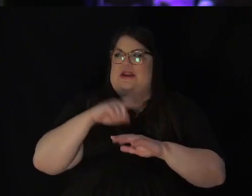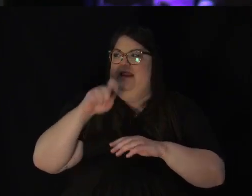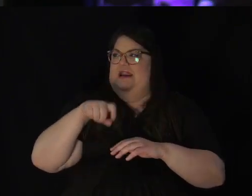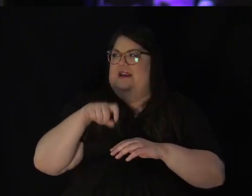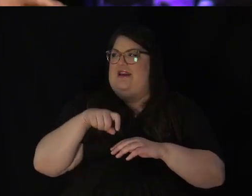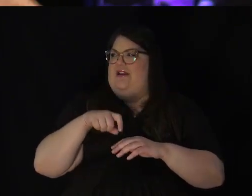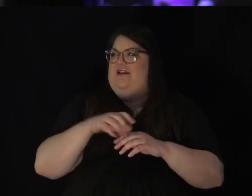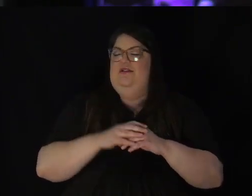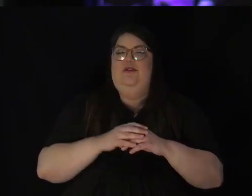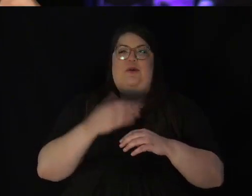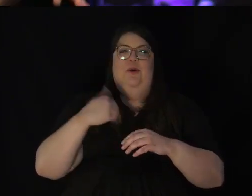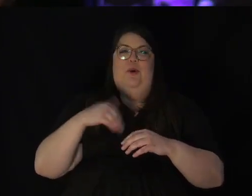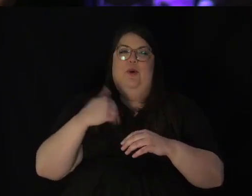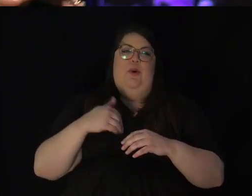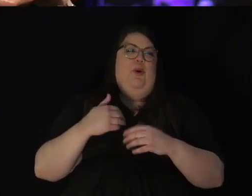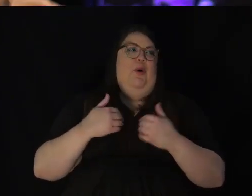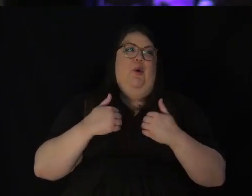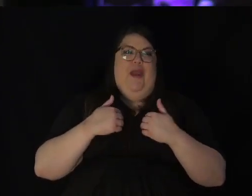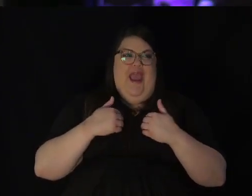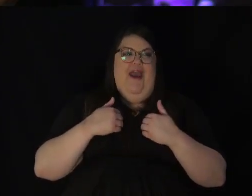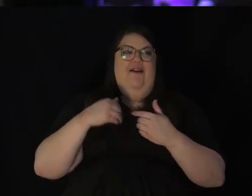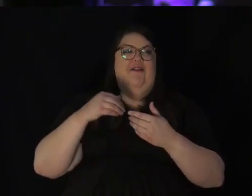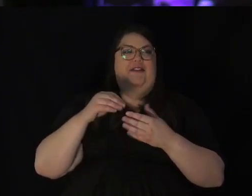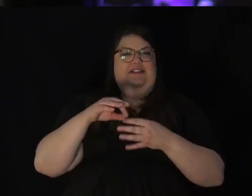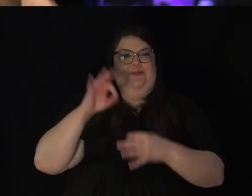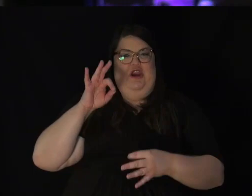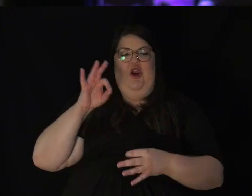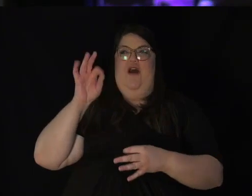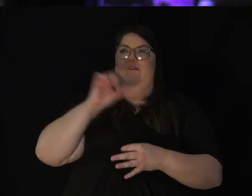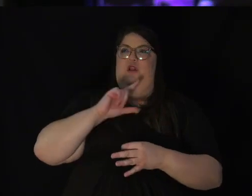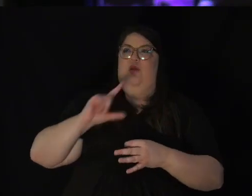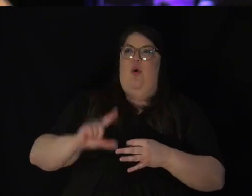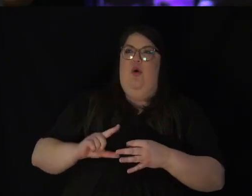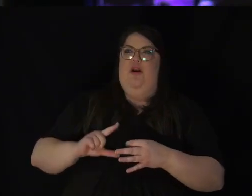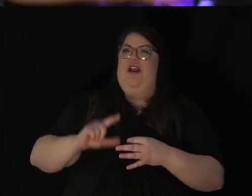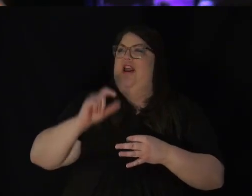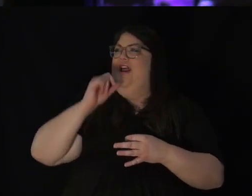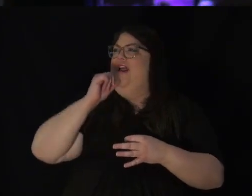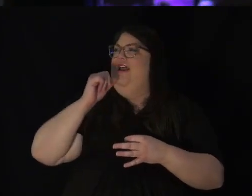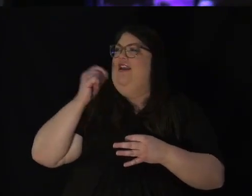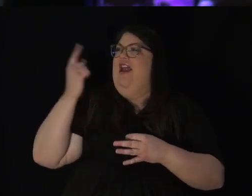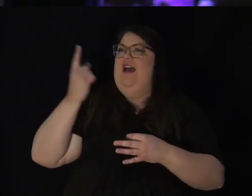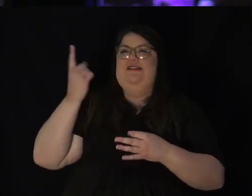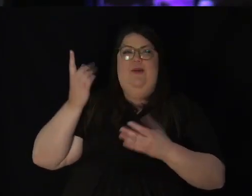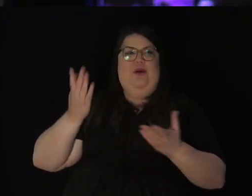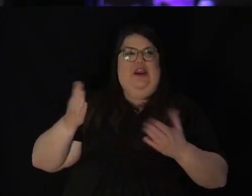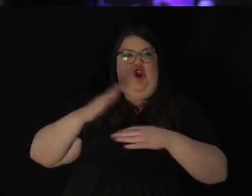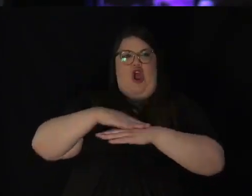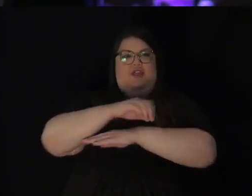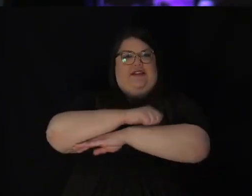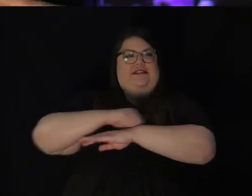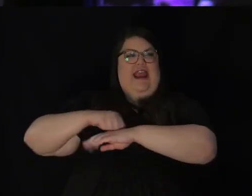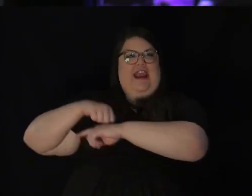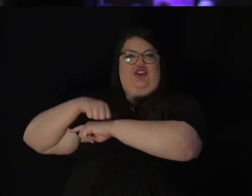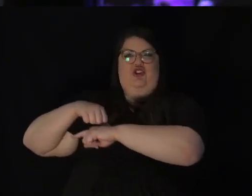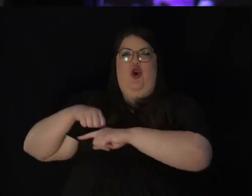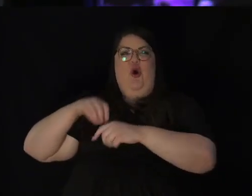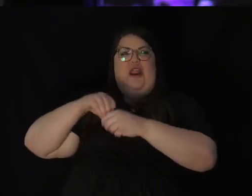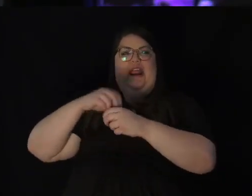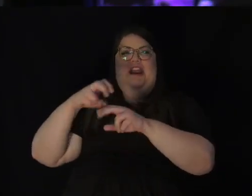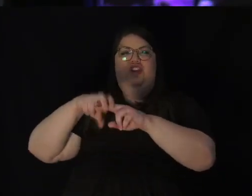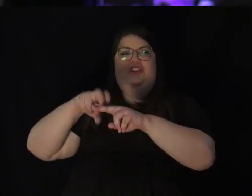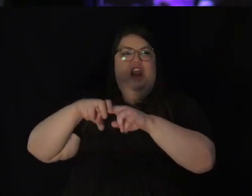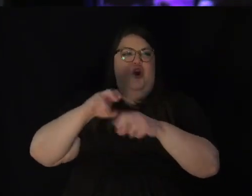Incredible blessings. We have the Spirit of the Lord, not somewhere up here on the stage, in that or in the chair, in a